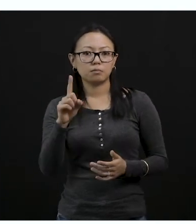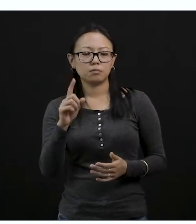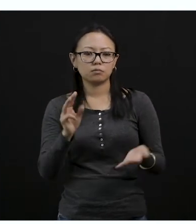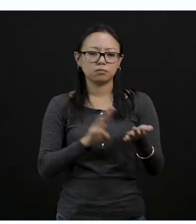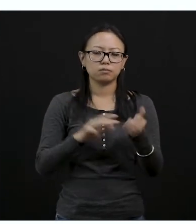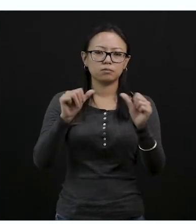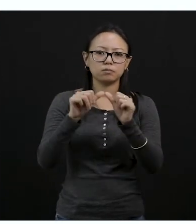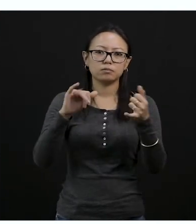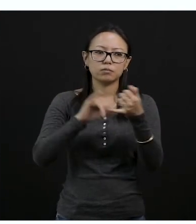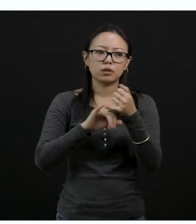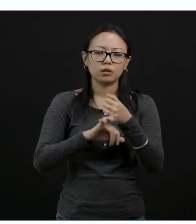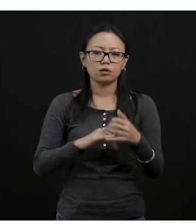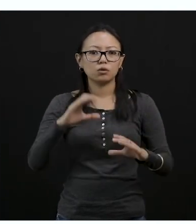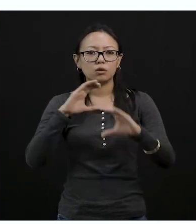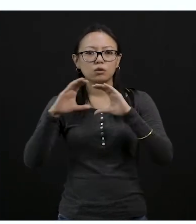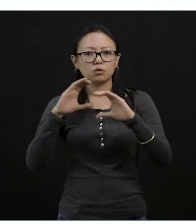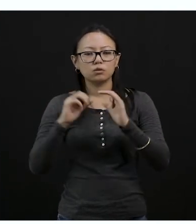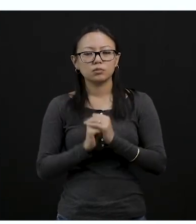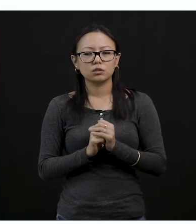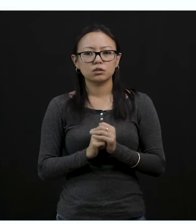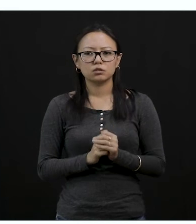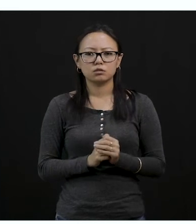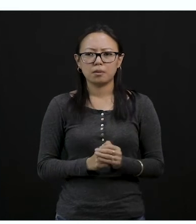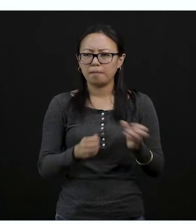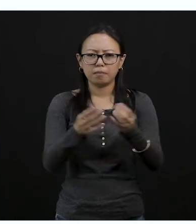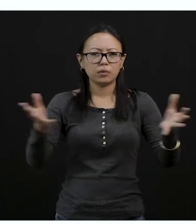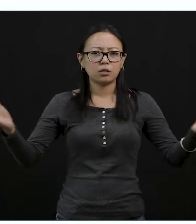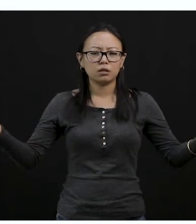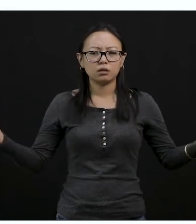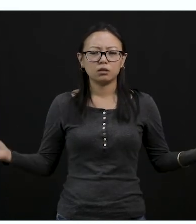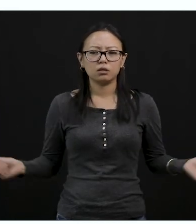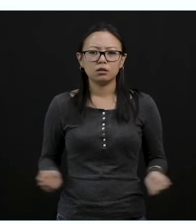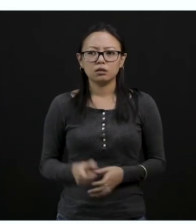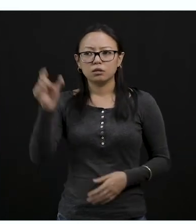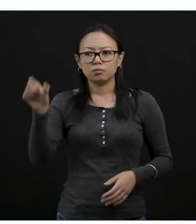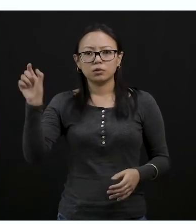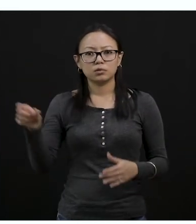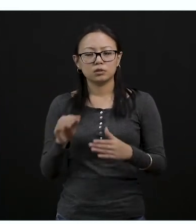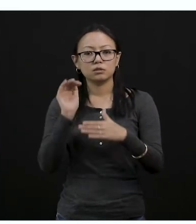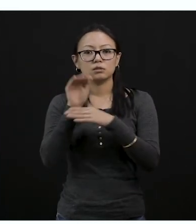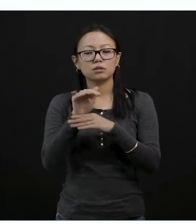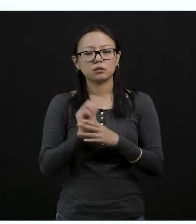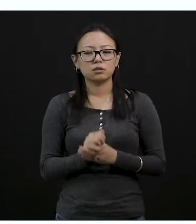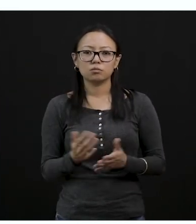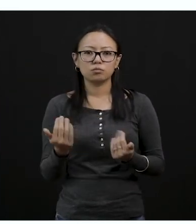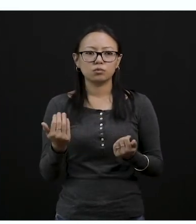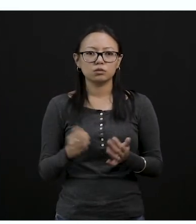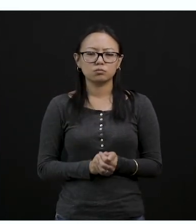can use it to send message to the whole school or to the whole village or to the whole town,